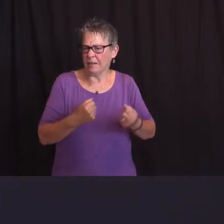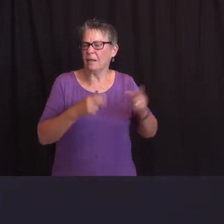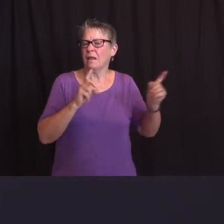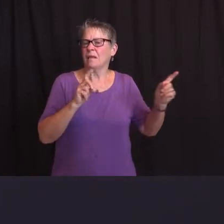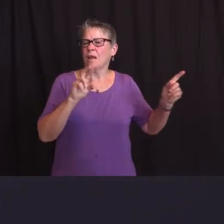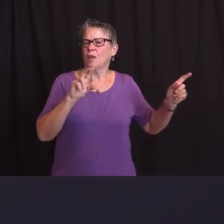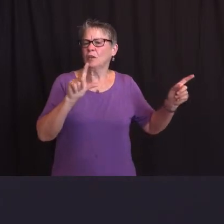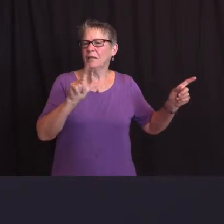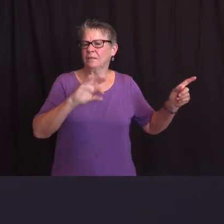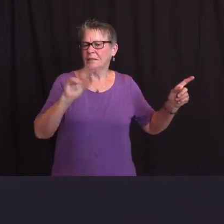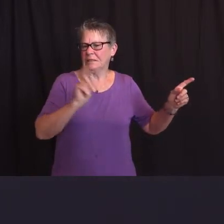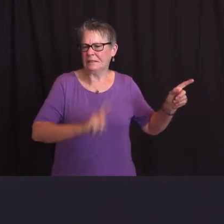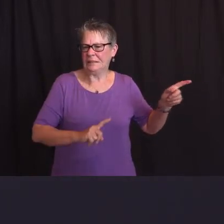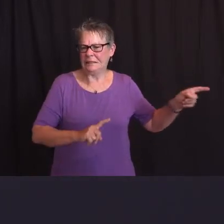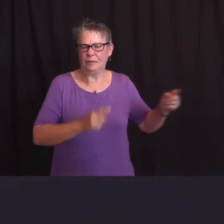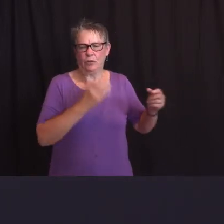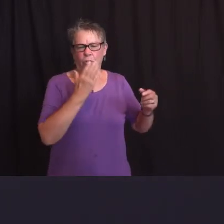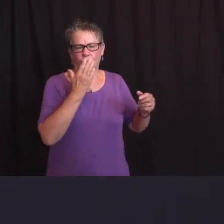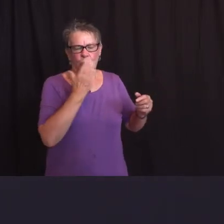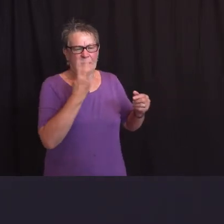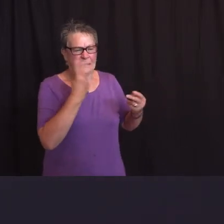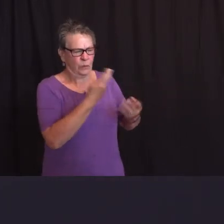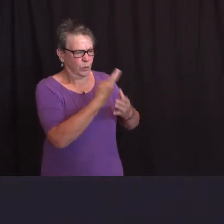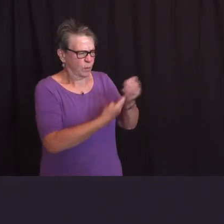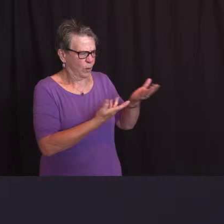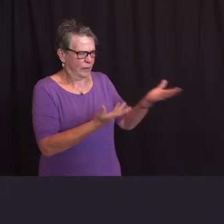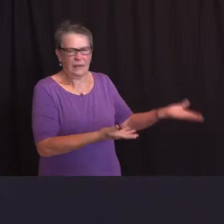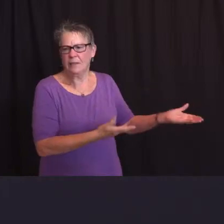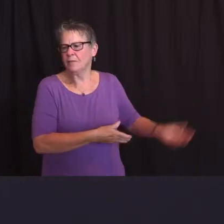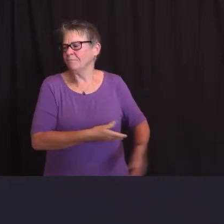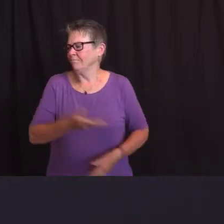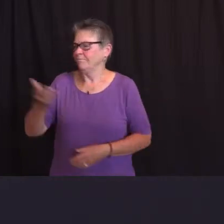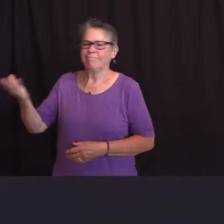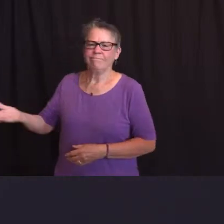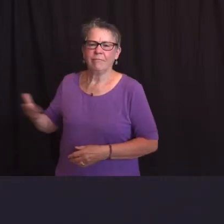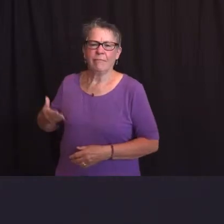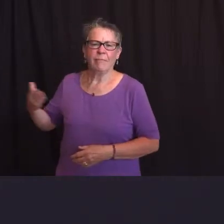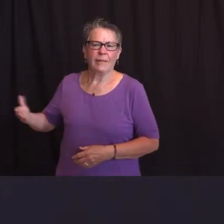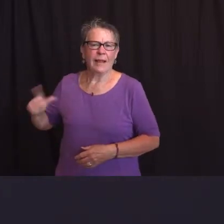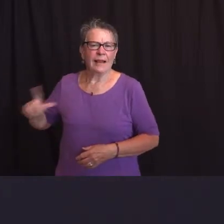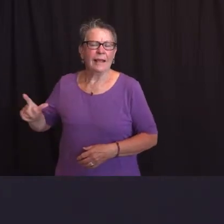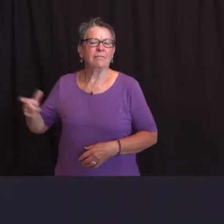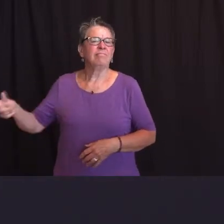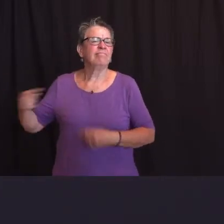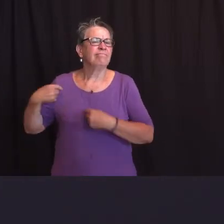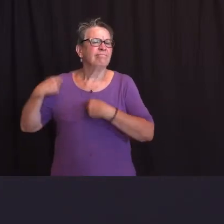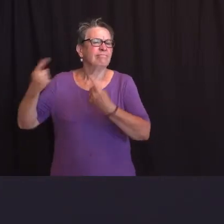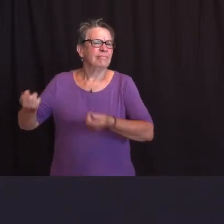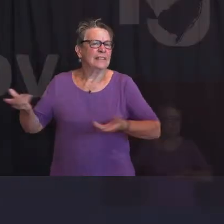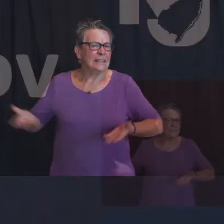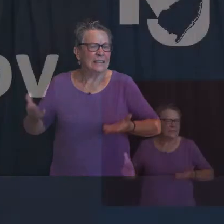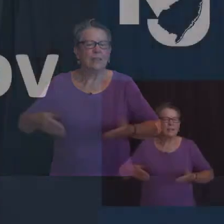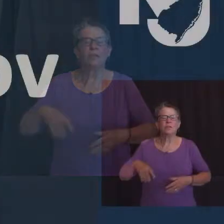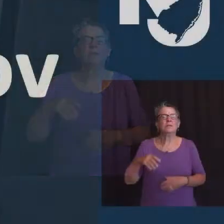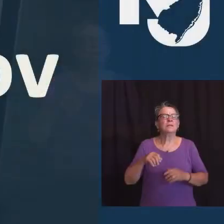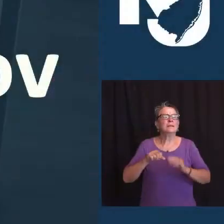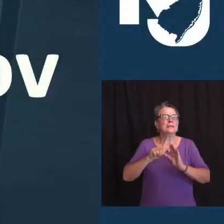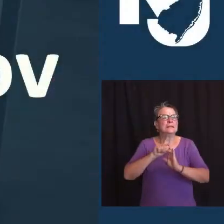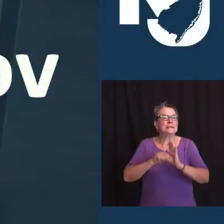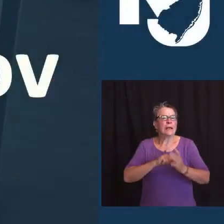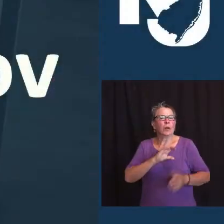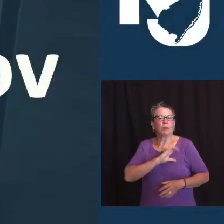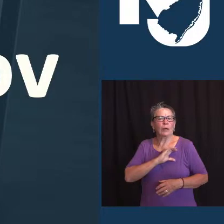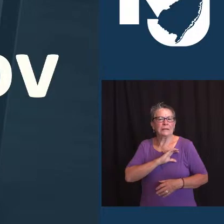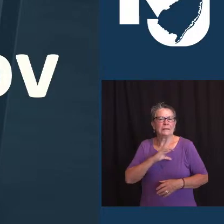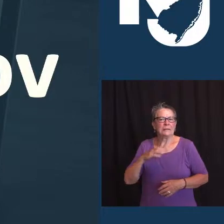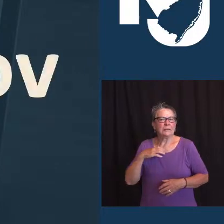both. To my left, a guy who needs no introduction, the Superintendent of the State Police, Colonel Pat Callahan. We have Paramount Garg and a cast of